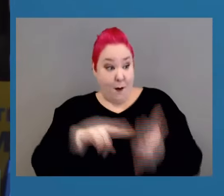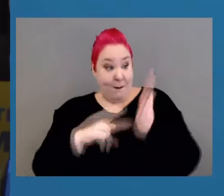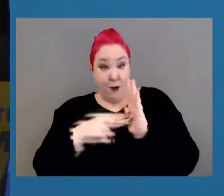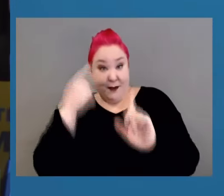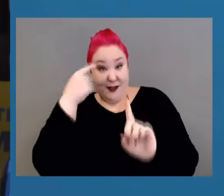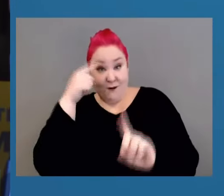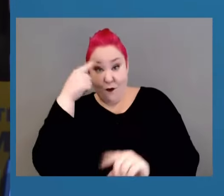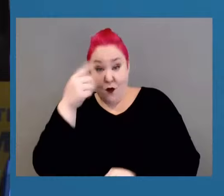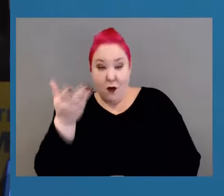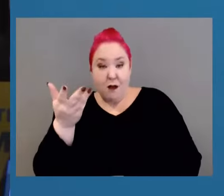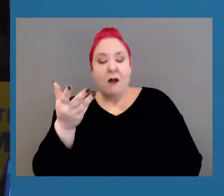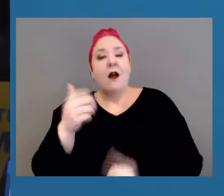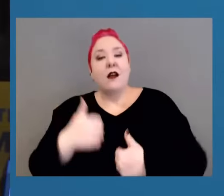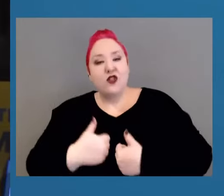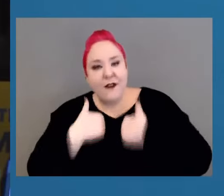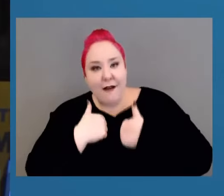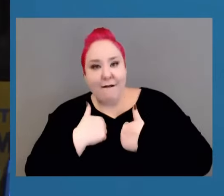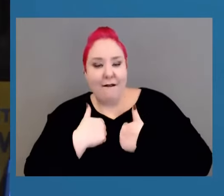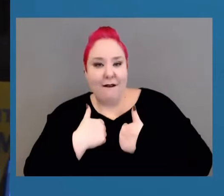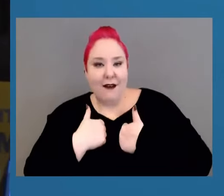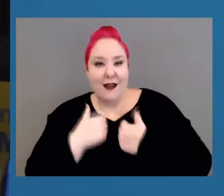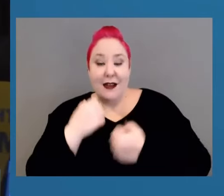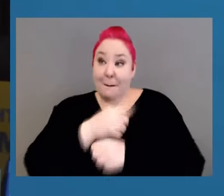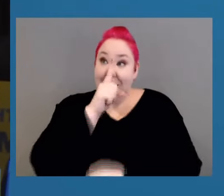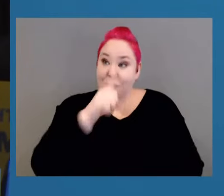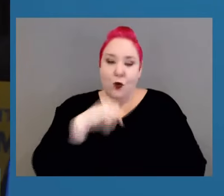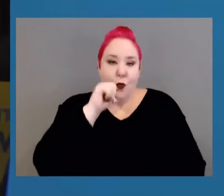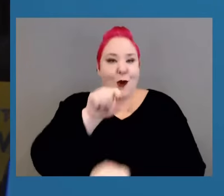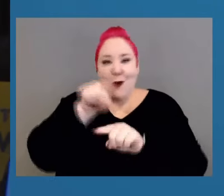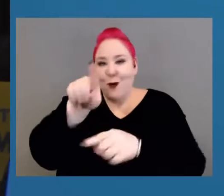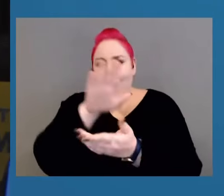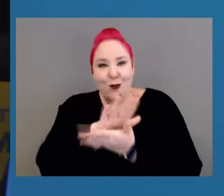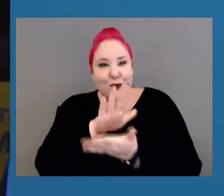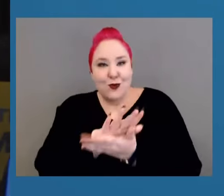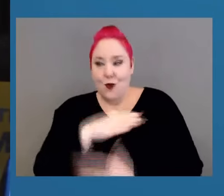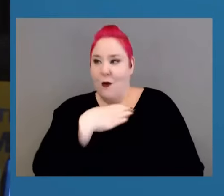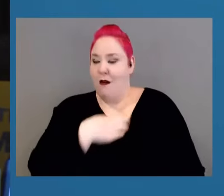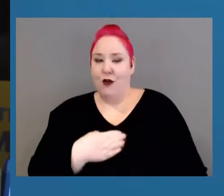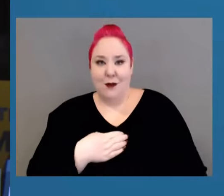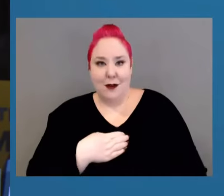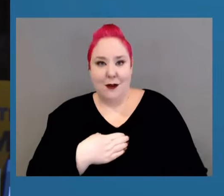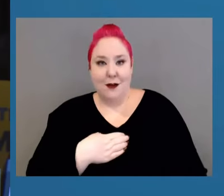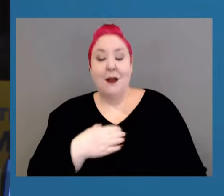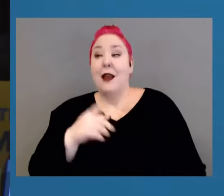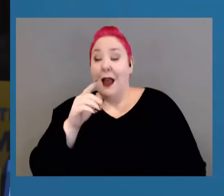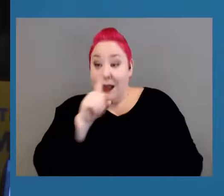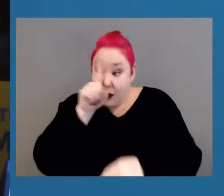we don't have to go to school hungry and that my family has something to eat every day.